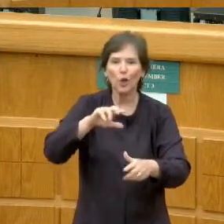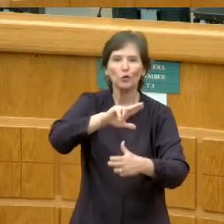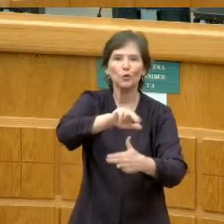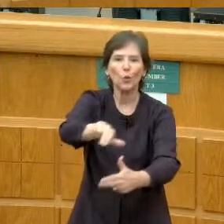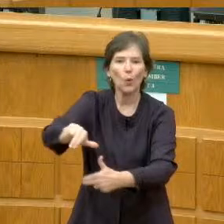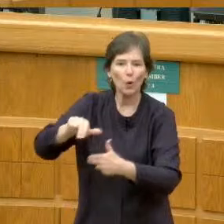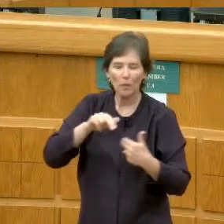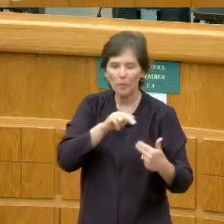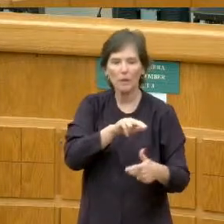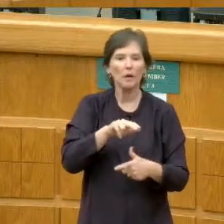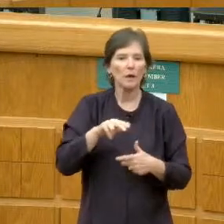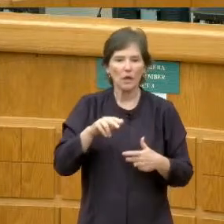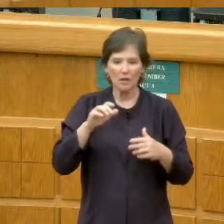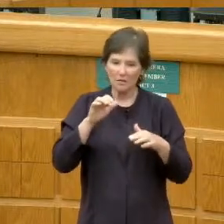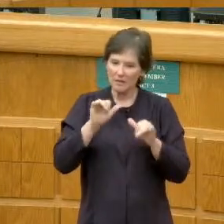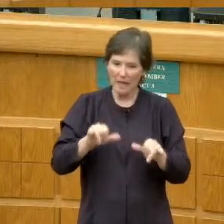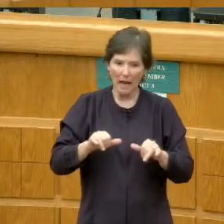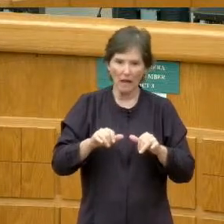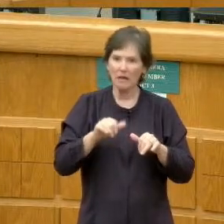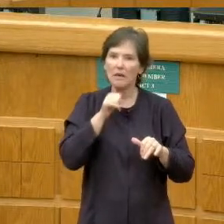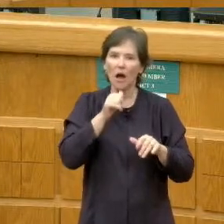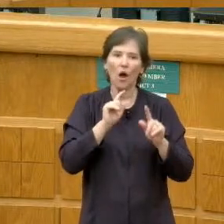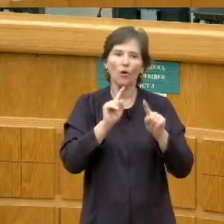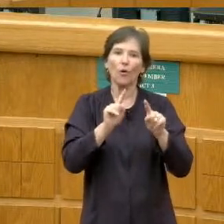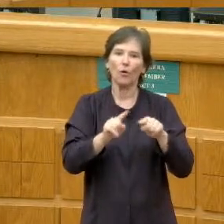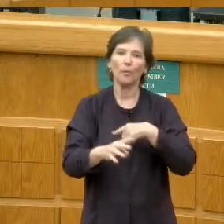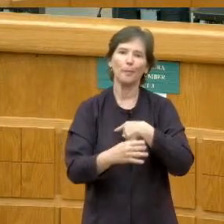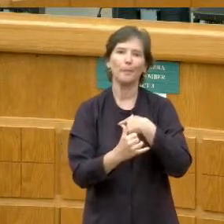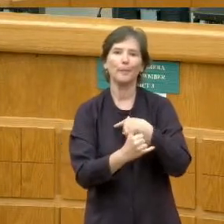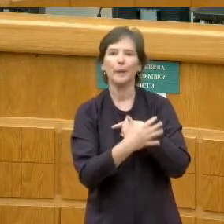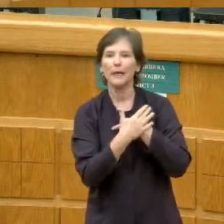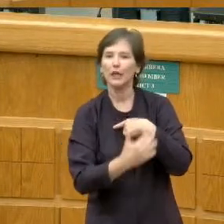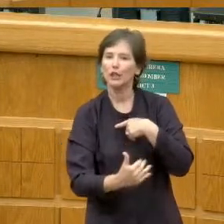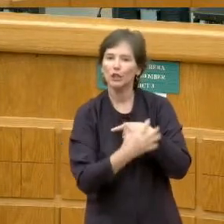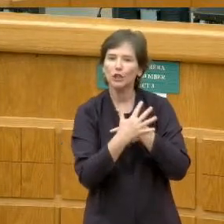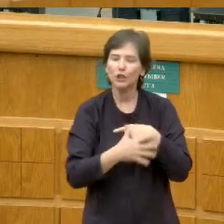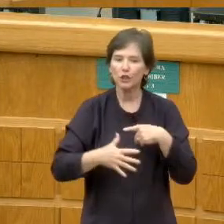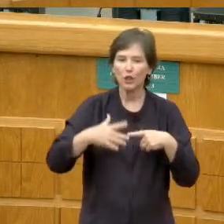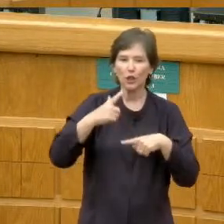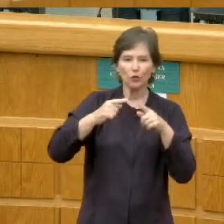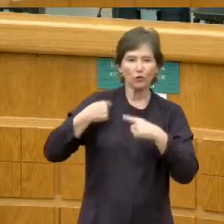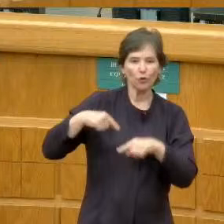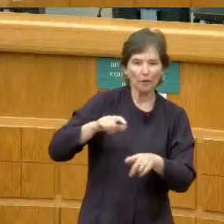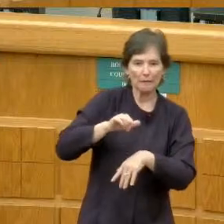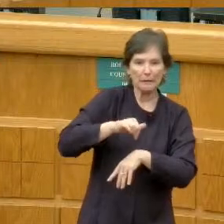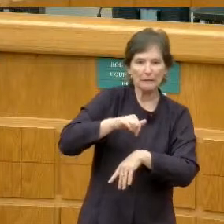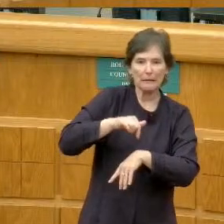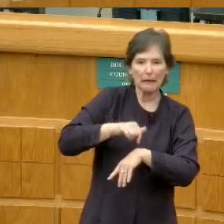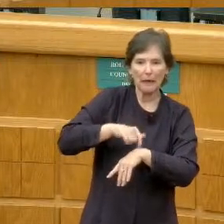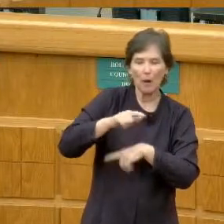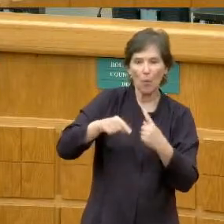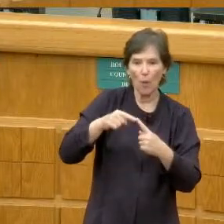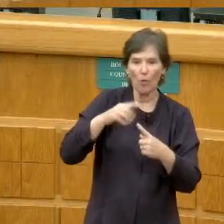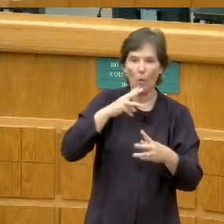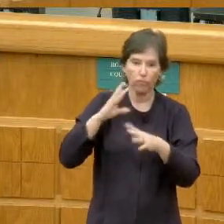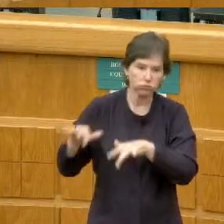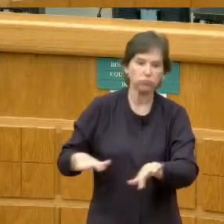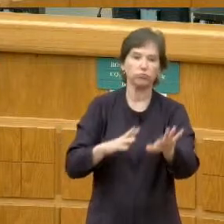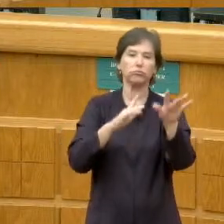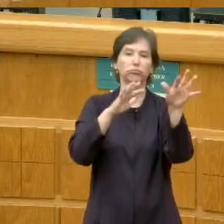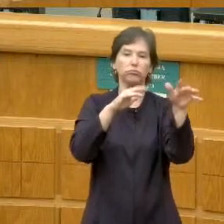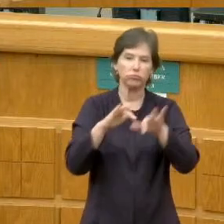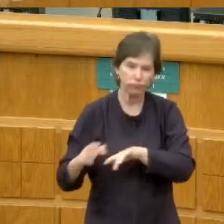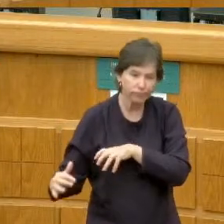surge and the power of the force we have seen in the destruction of the island and some